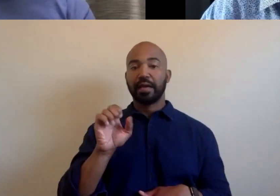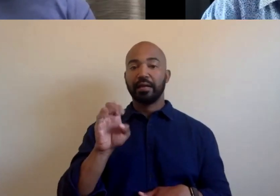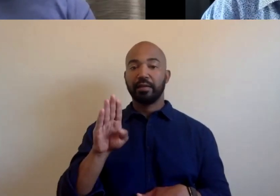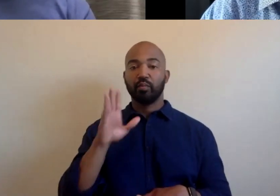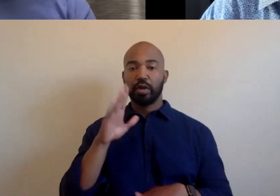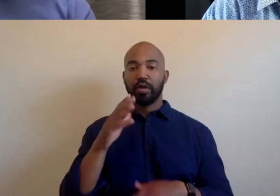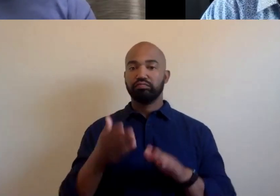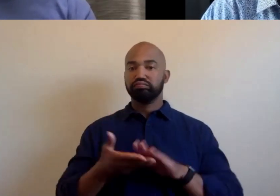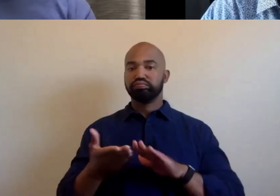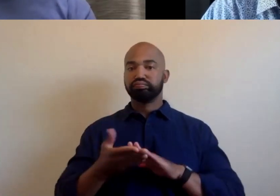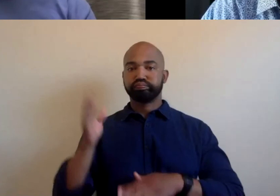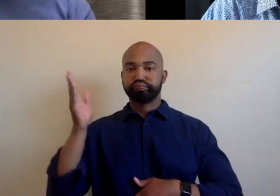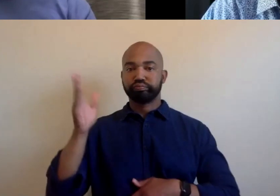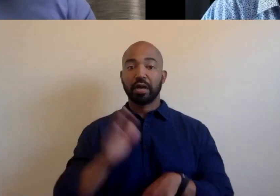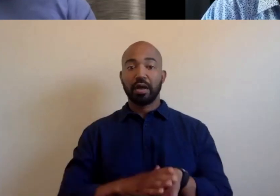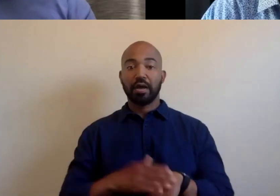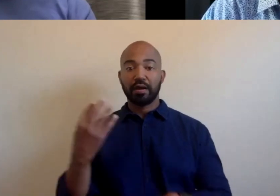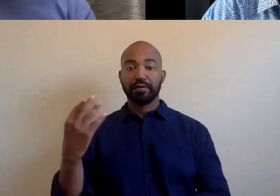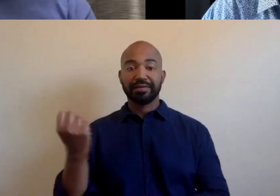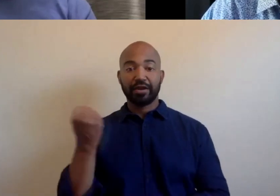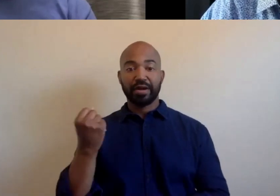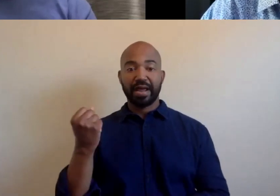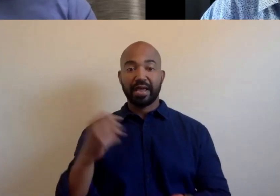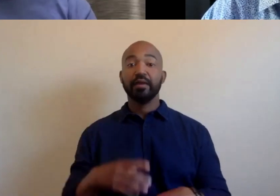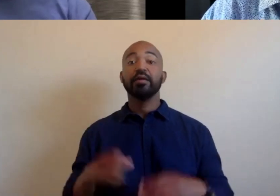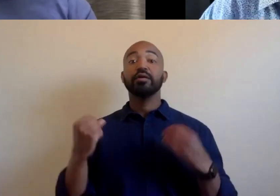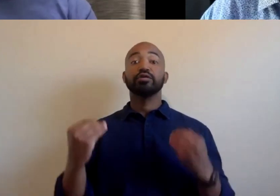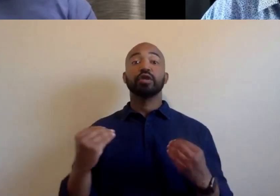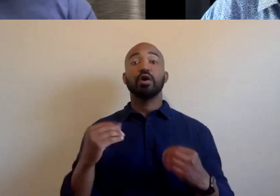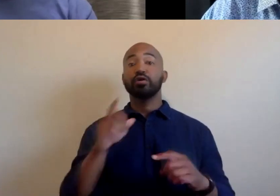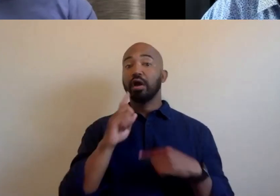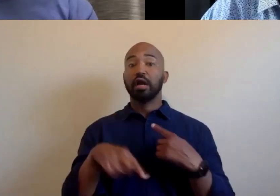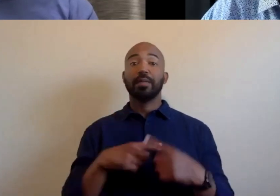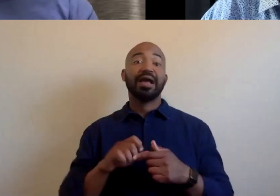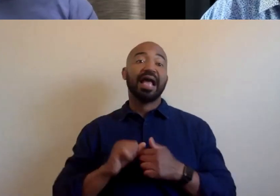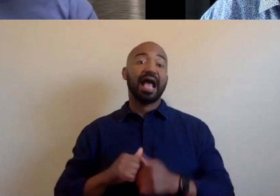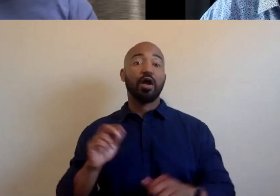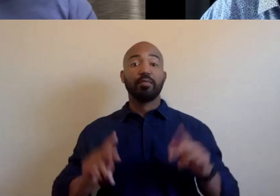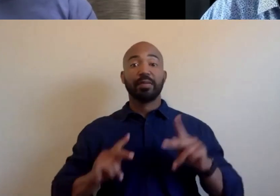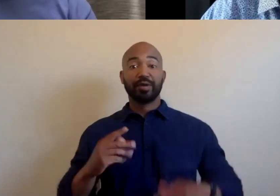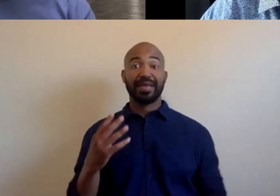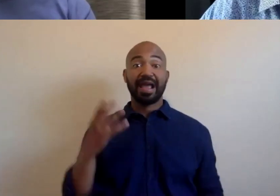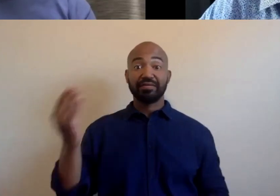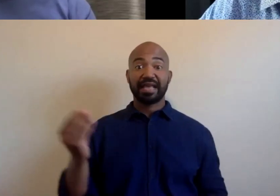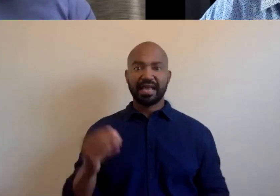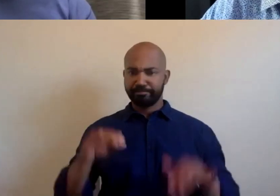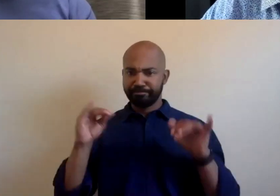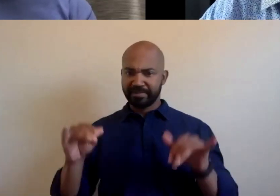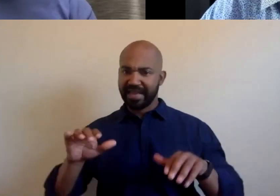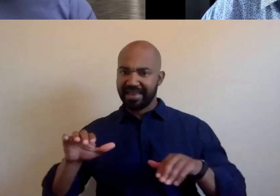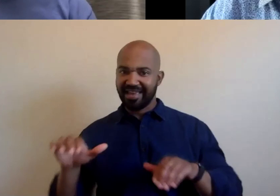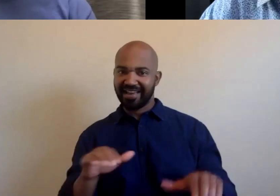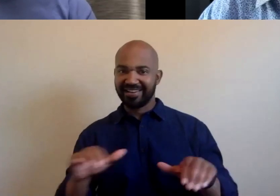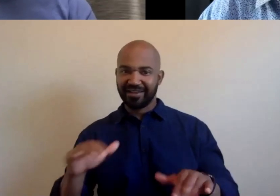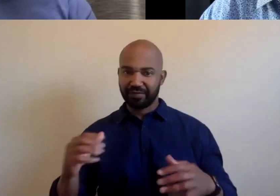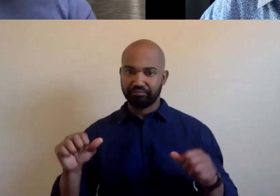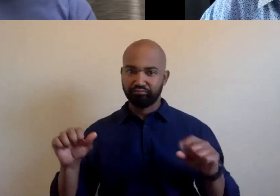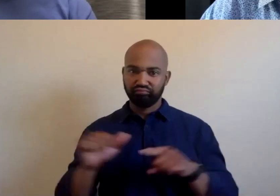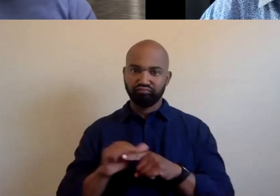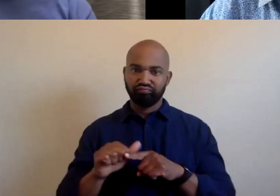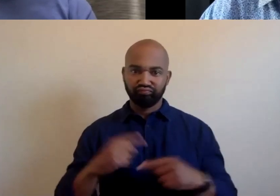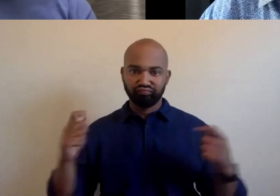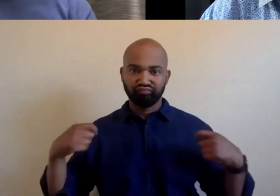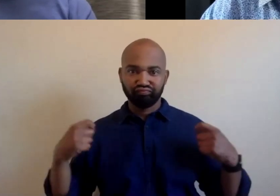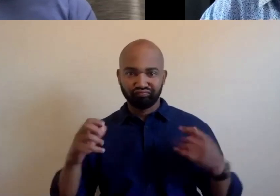have probably some more good ideas about how people can be outside and staying active. So those are the kind of the announcements for this